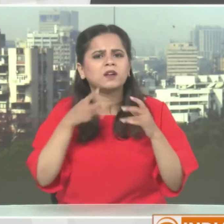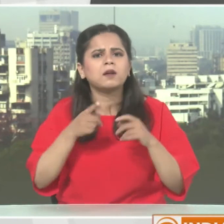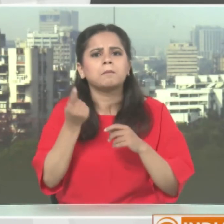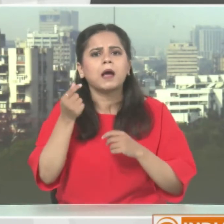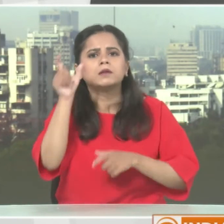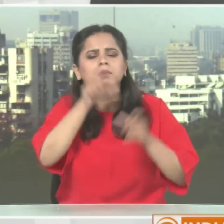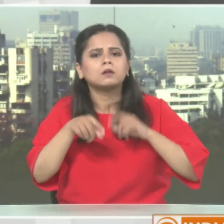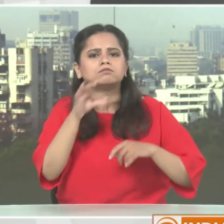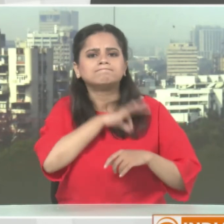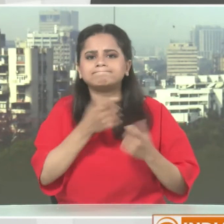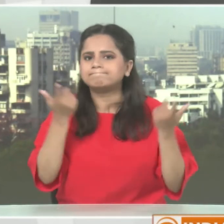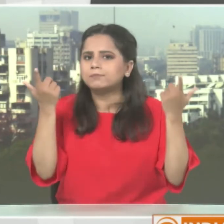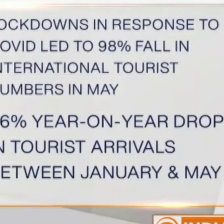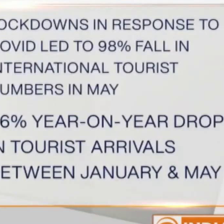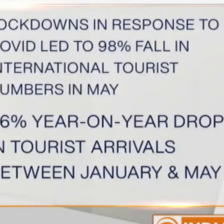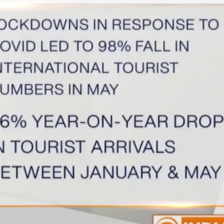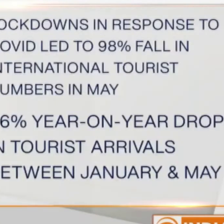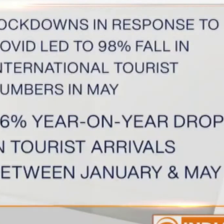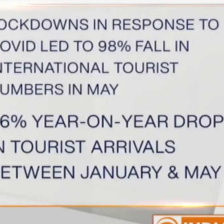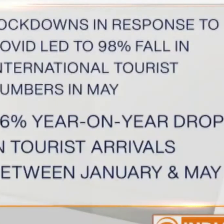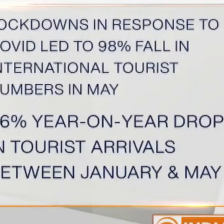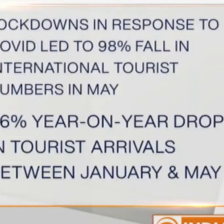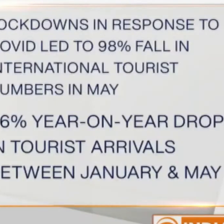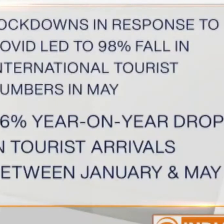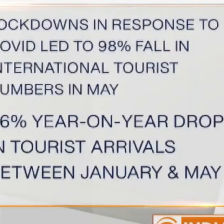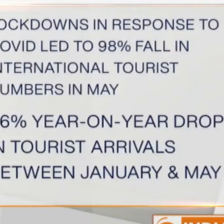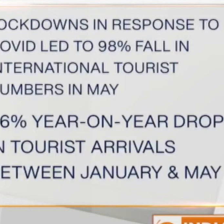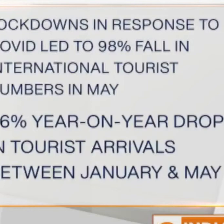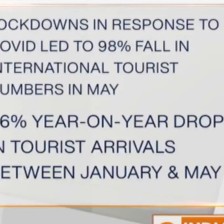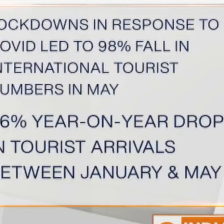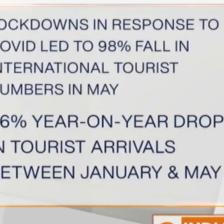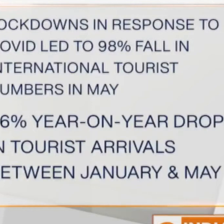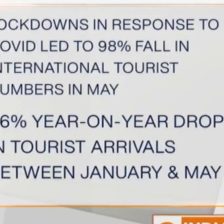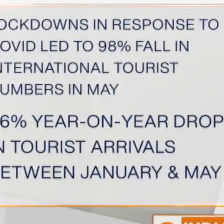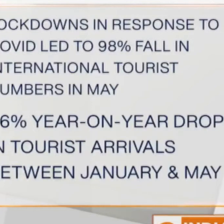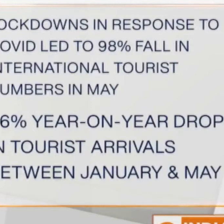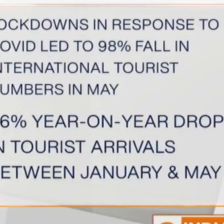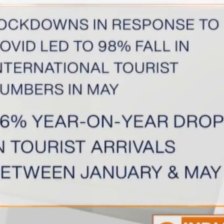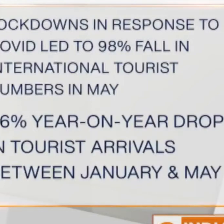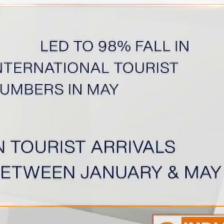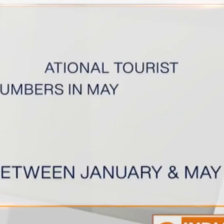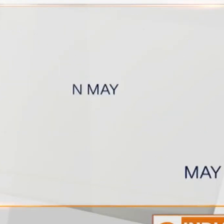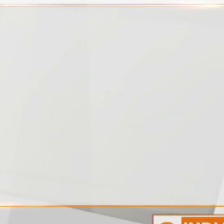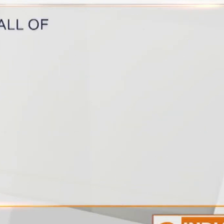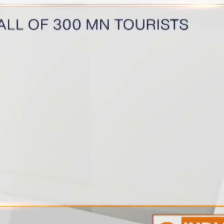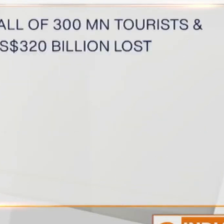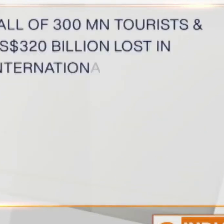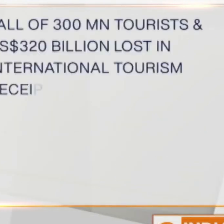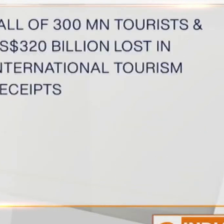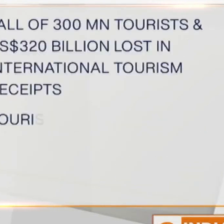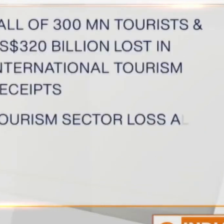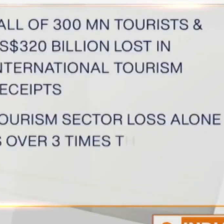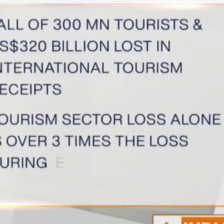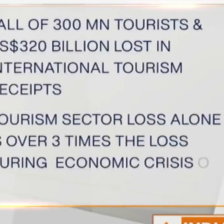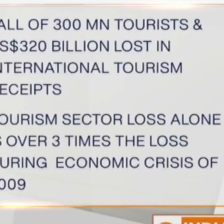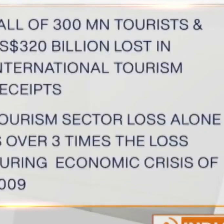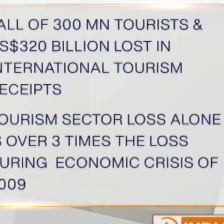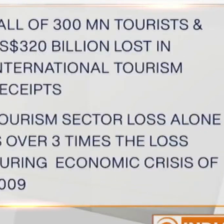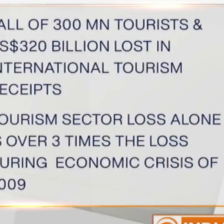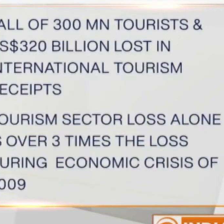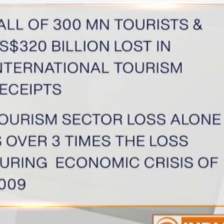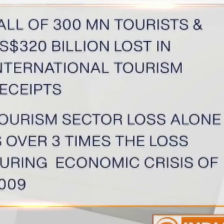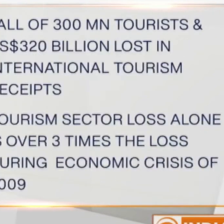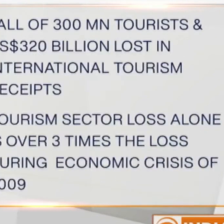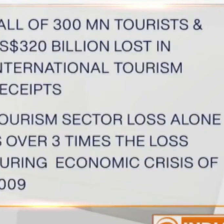revenues. The latest edition of the UNWTO World Tourism Barometer shows that the near-complete lockdown imposed